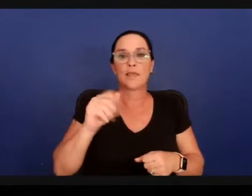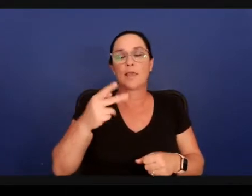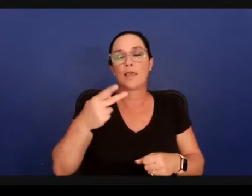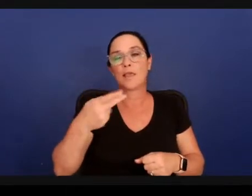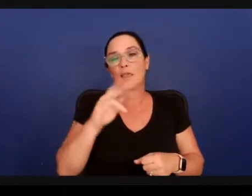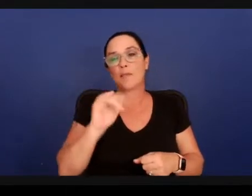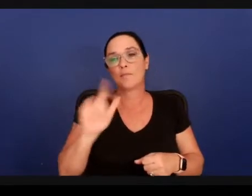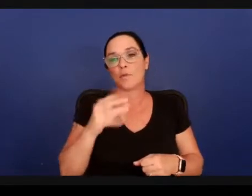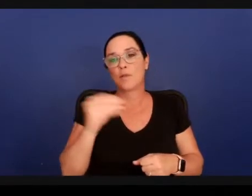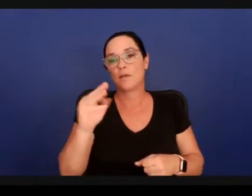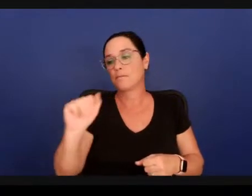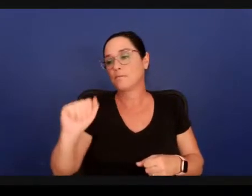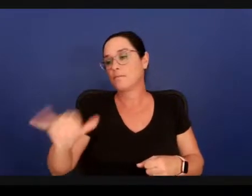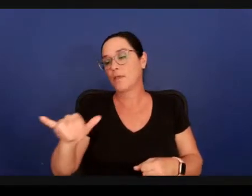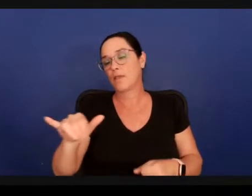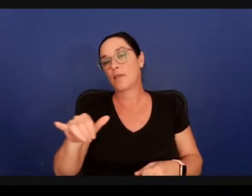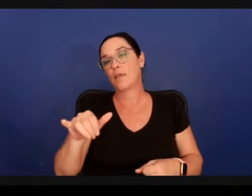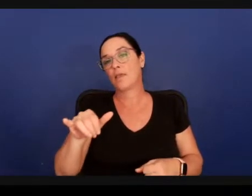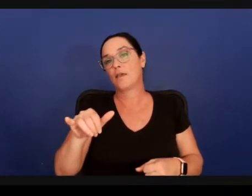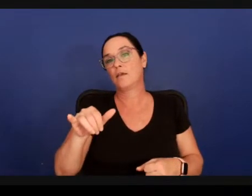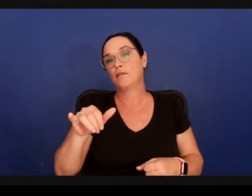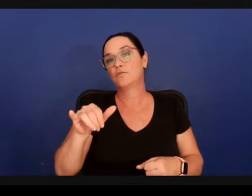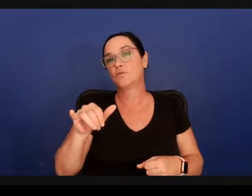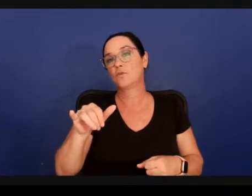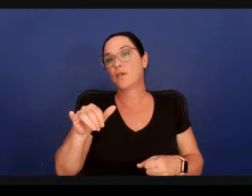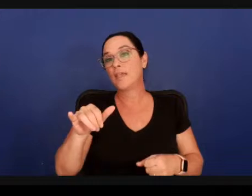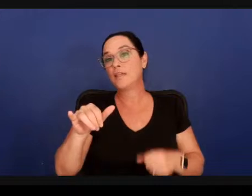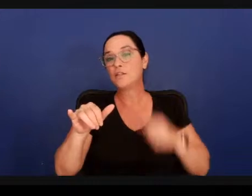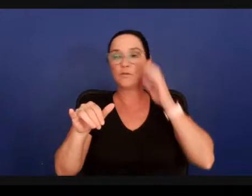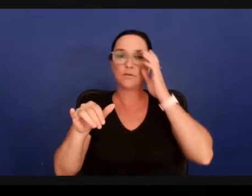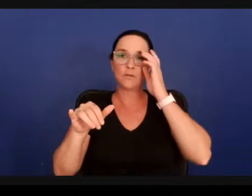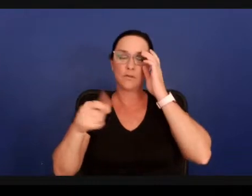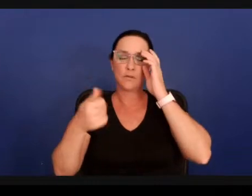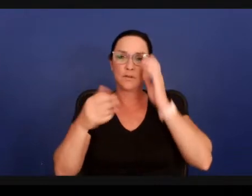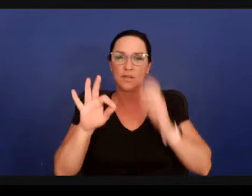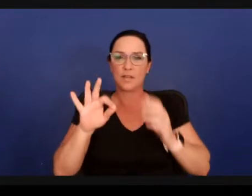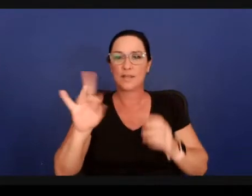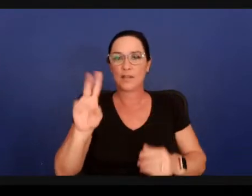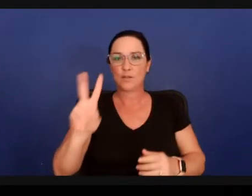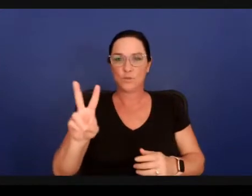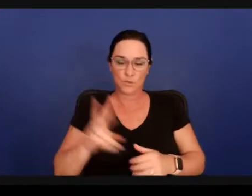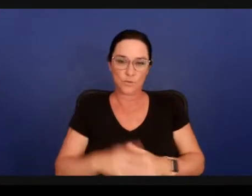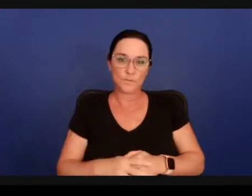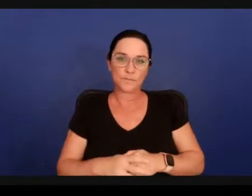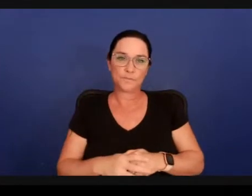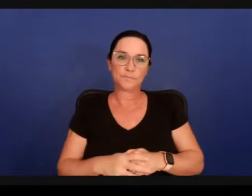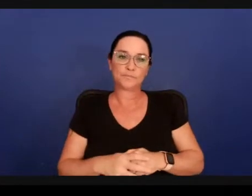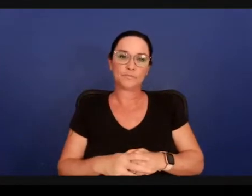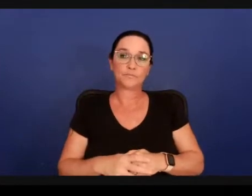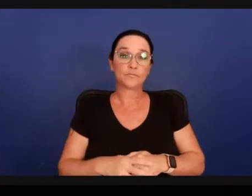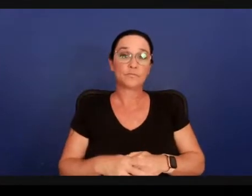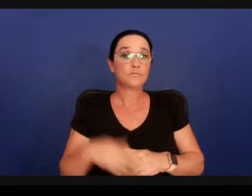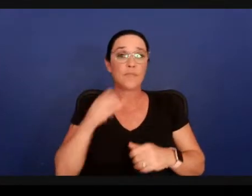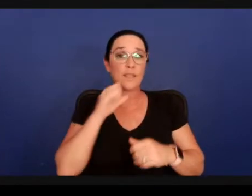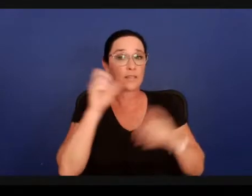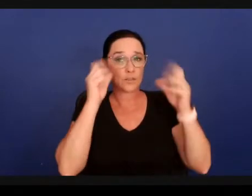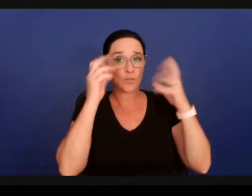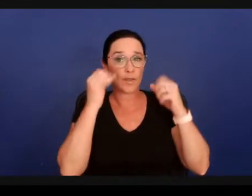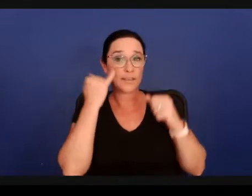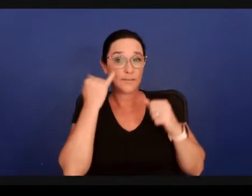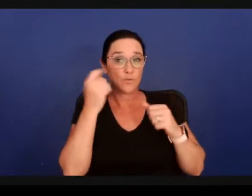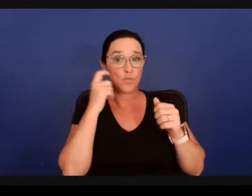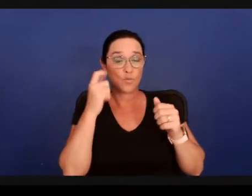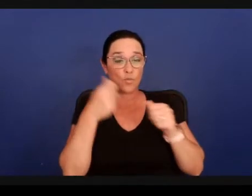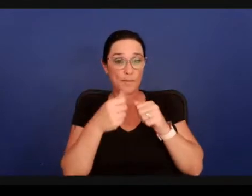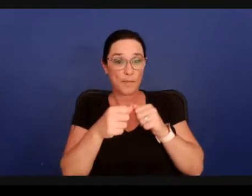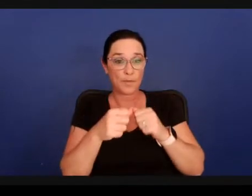82. There in that downdrop block area. This is not a surprise if you remember the imagery of 2023